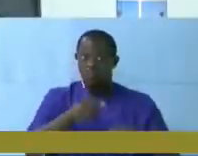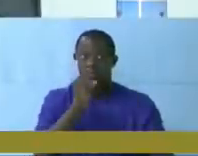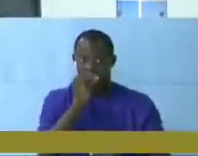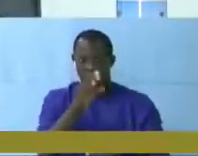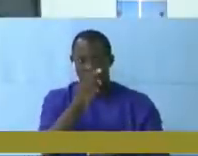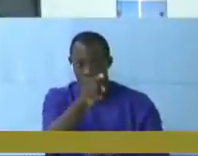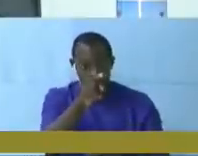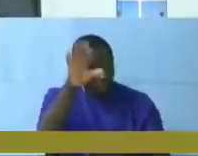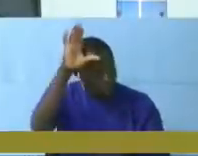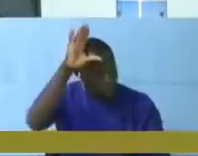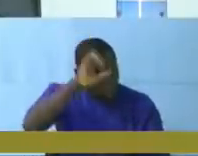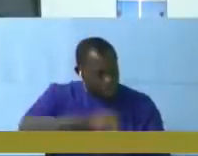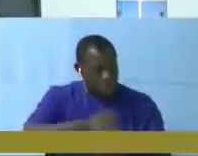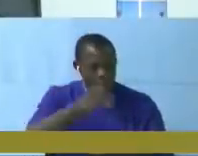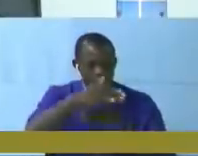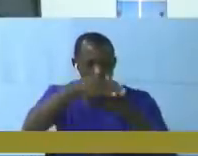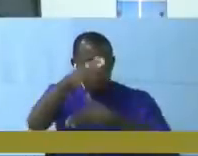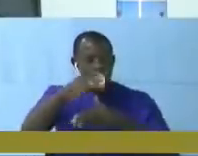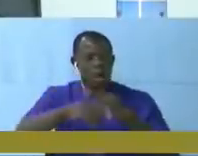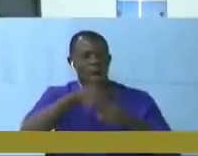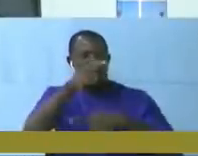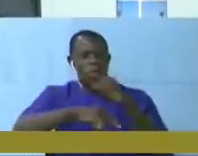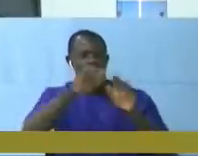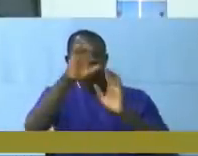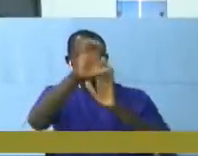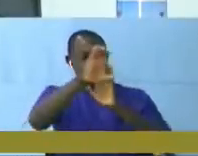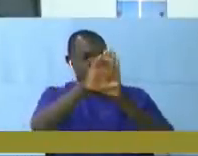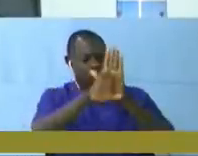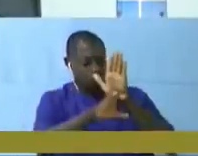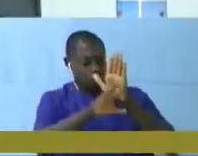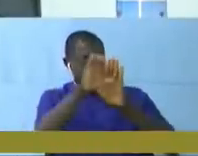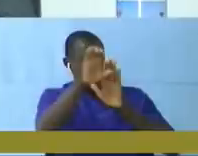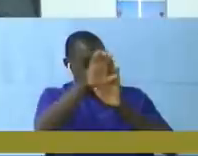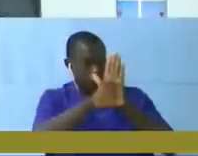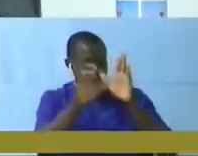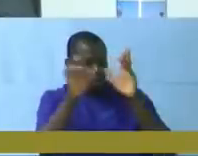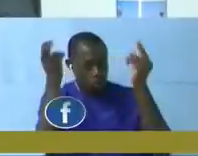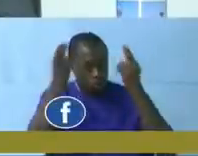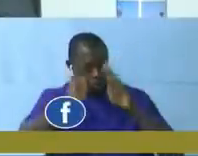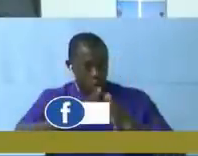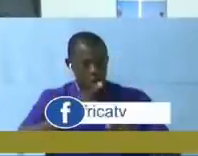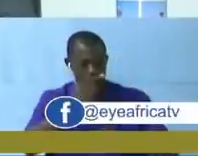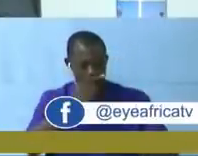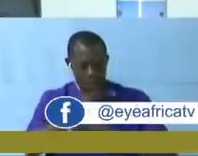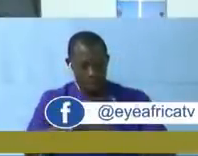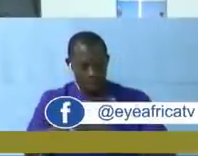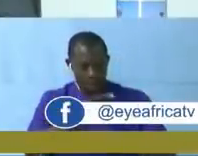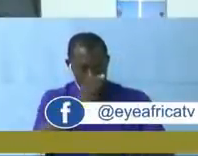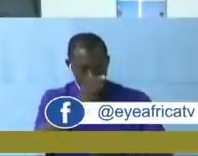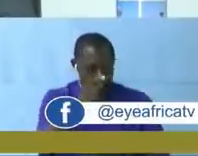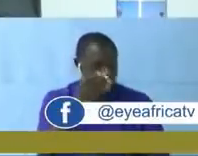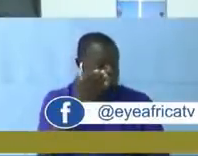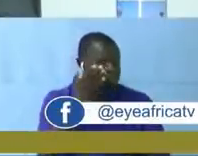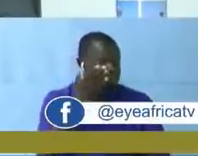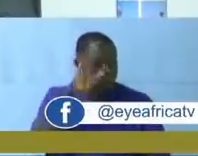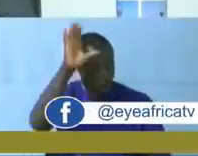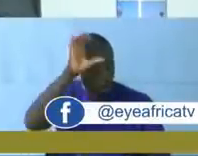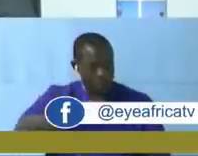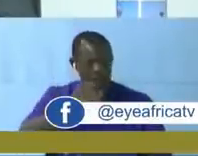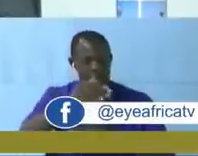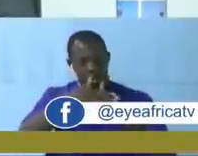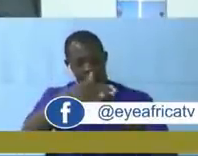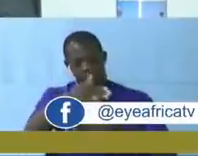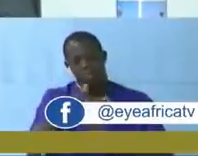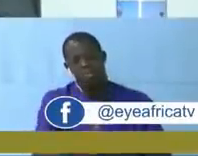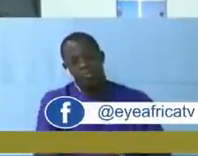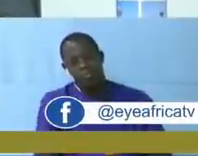familiar with the constitutional law of this country. Bonna di dañ mëna wax né yow nak min nga bu baaxa ba li nga xamné modi téré loi